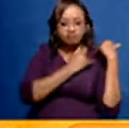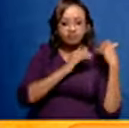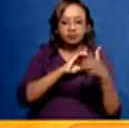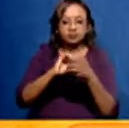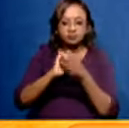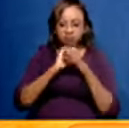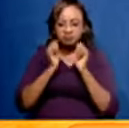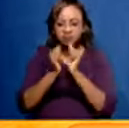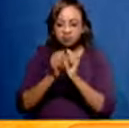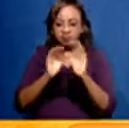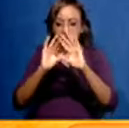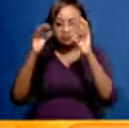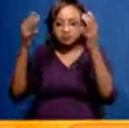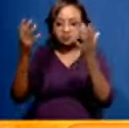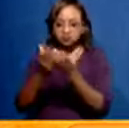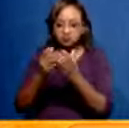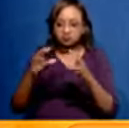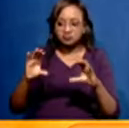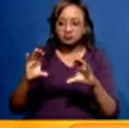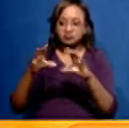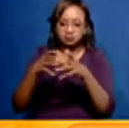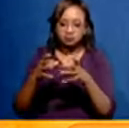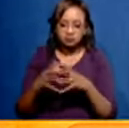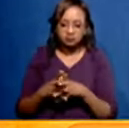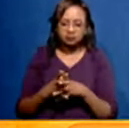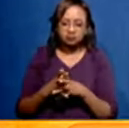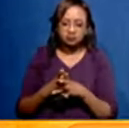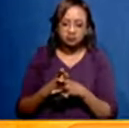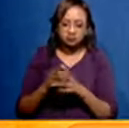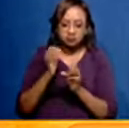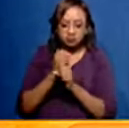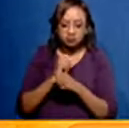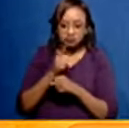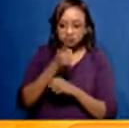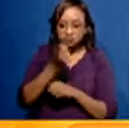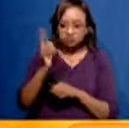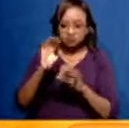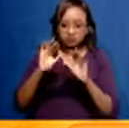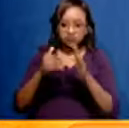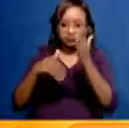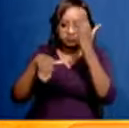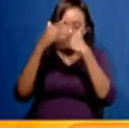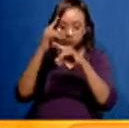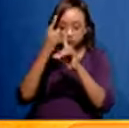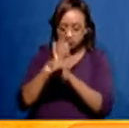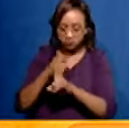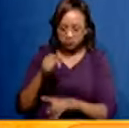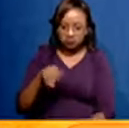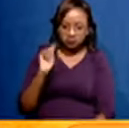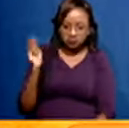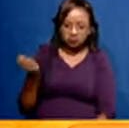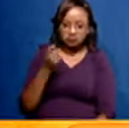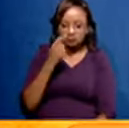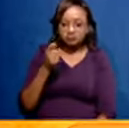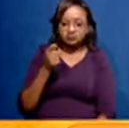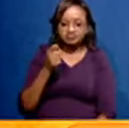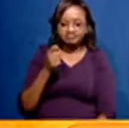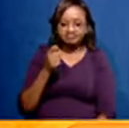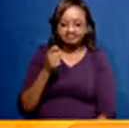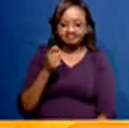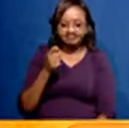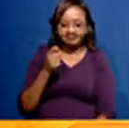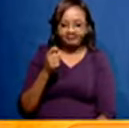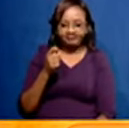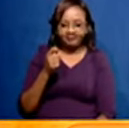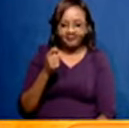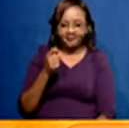global community in sort of positioning the universities, plural, in Kenya vis-a-vis the other universities in the world.